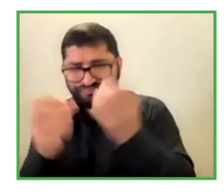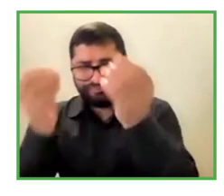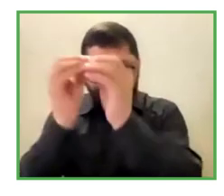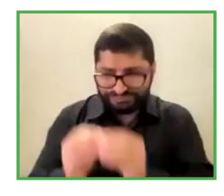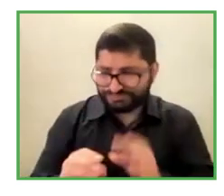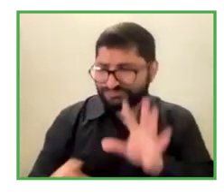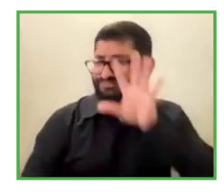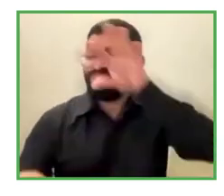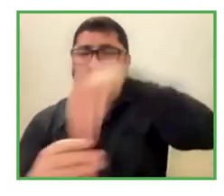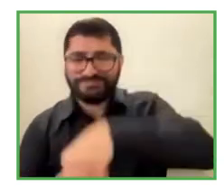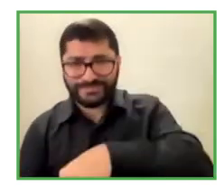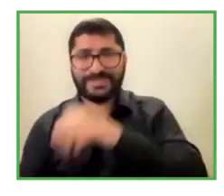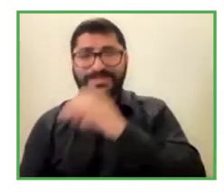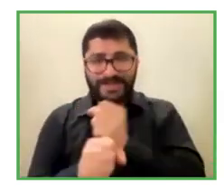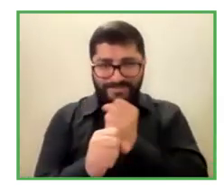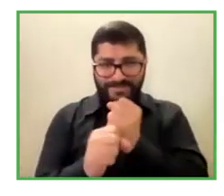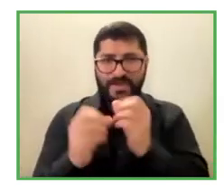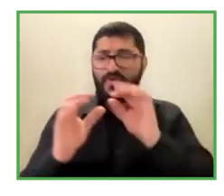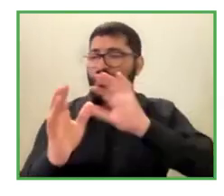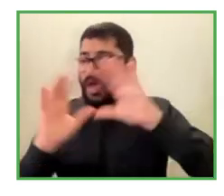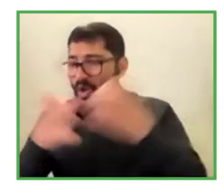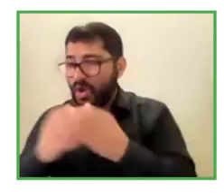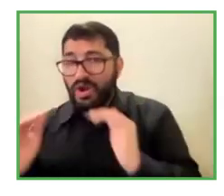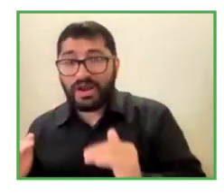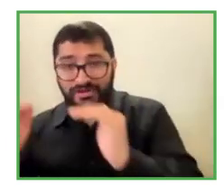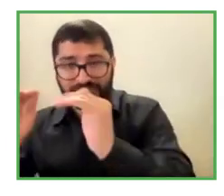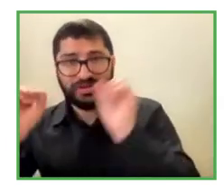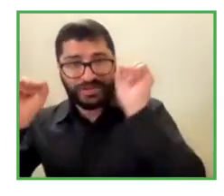higher sustainability of these initiatives in Chile. So with